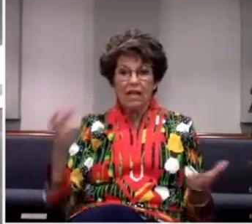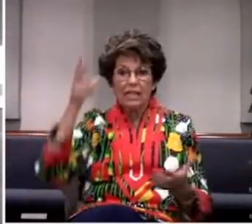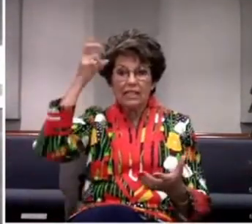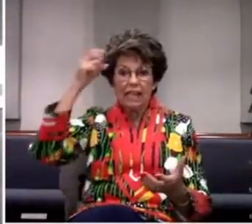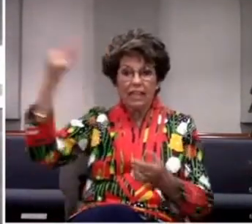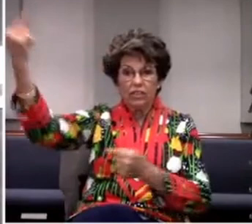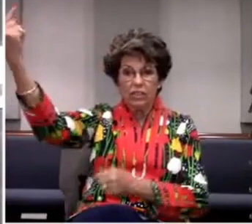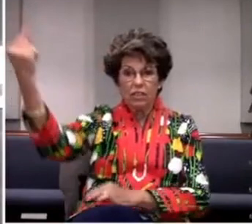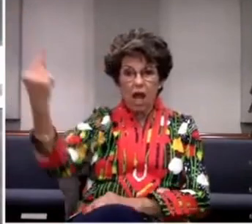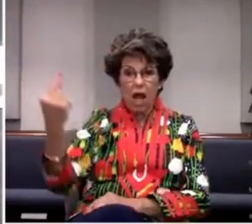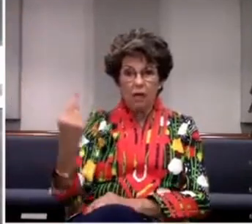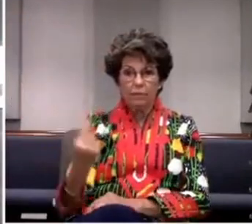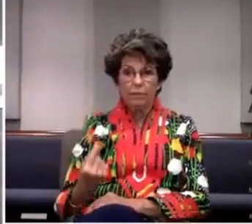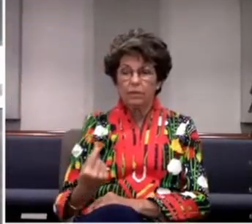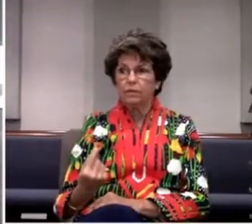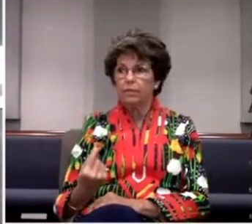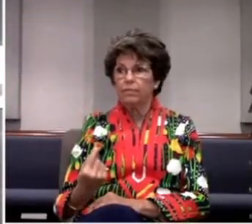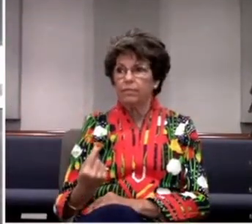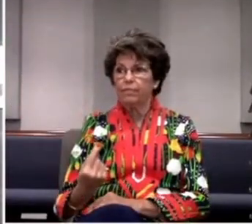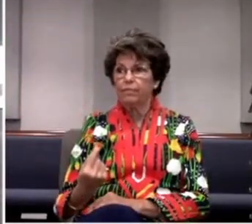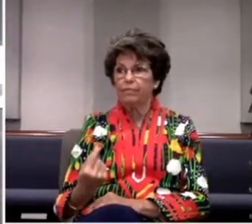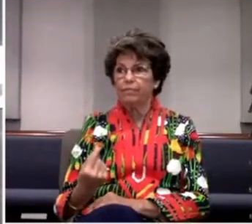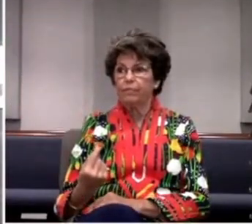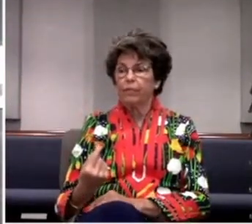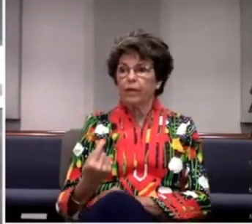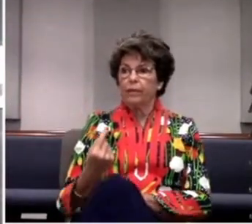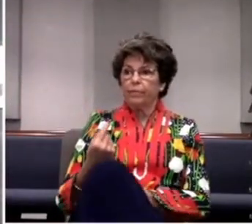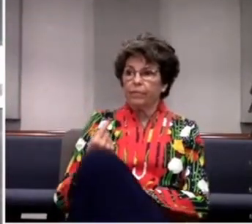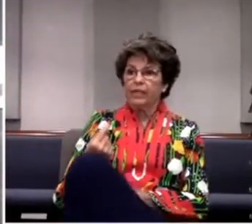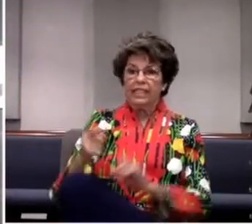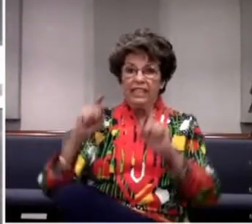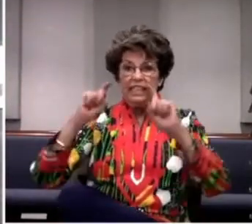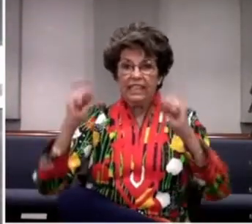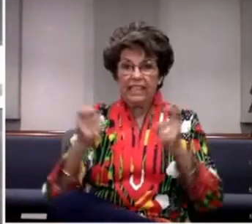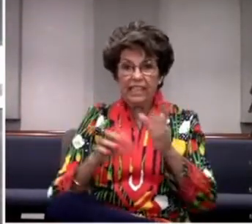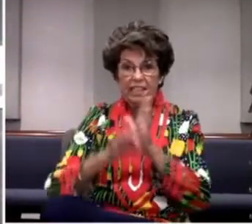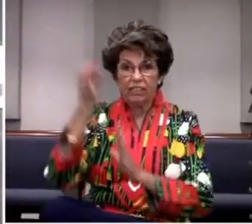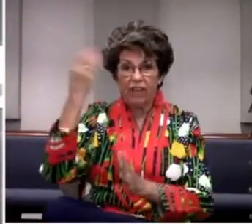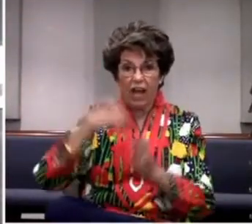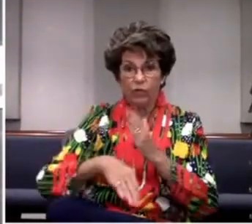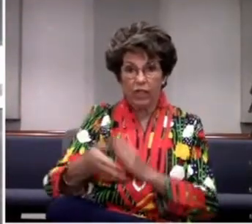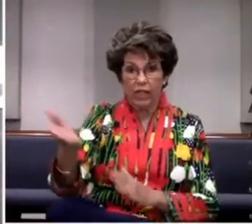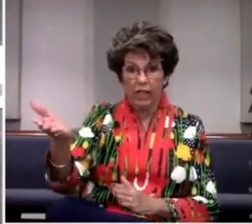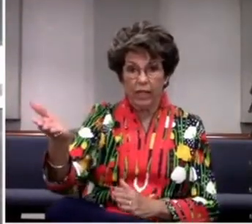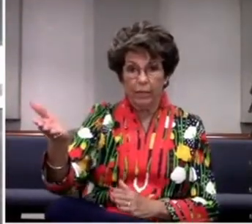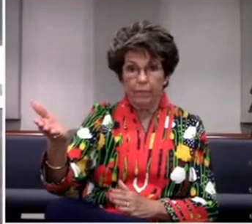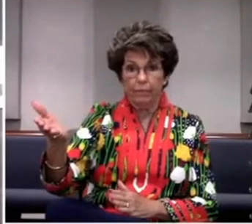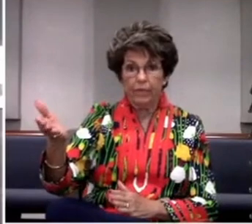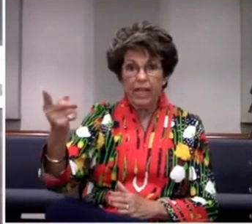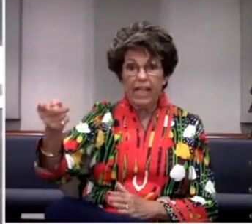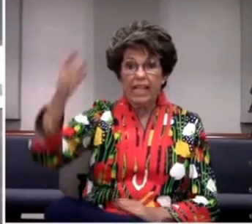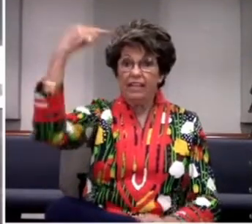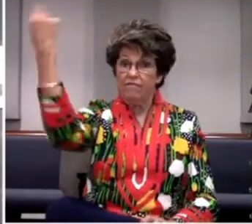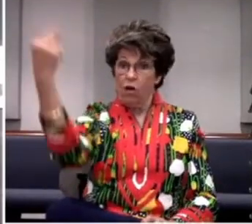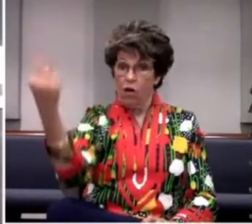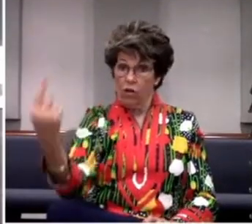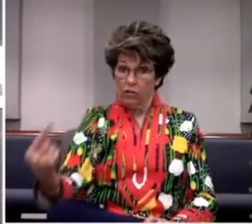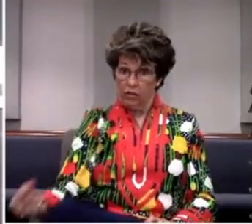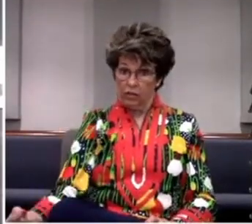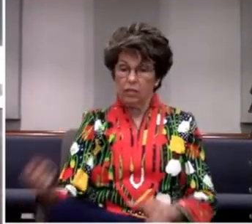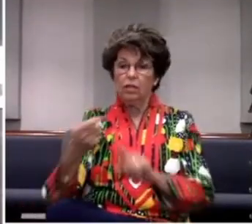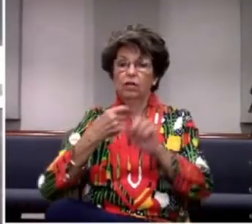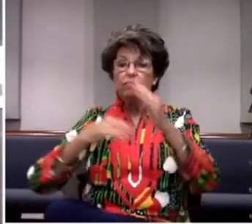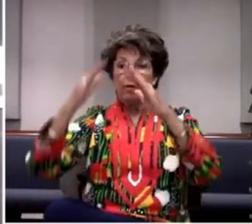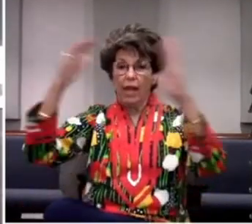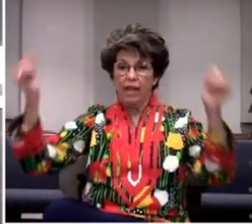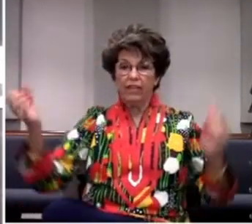comes. Iniquity is found. Lucifer comes. Iniquity is found in him. And he falls from heaven. And he's